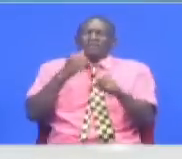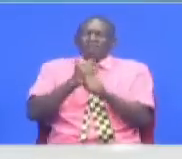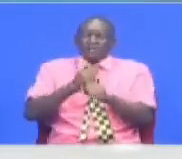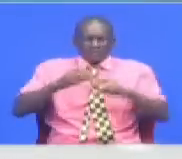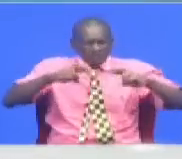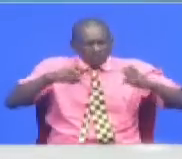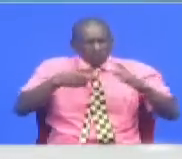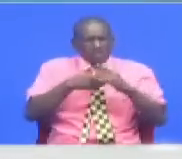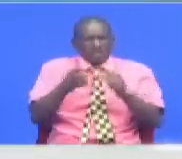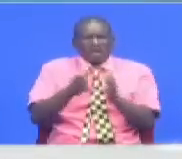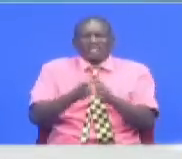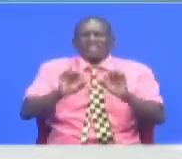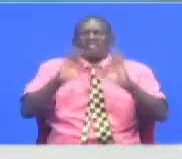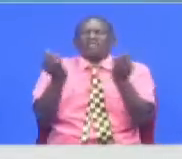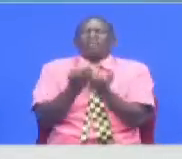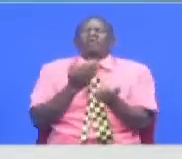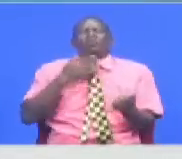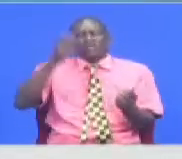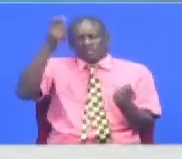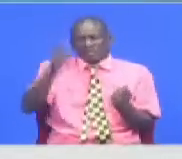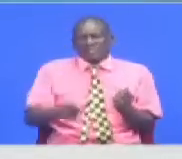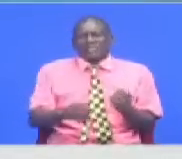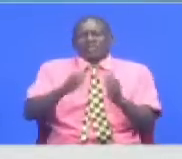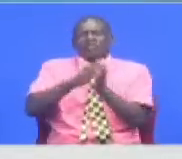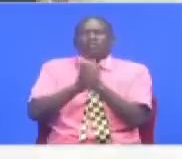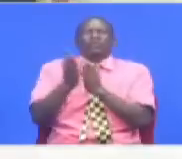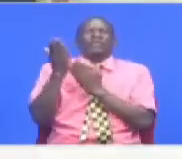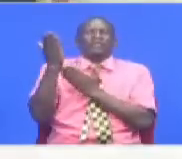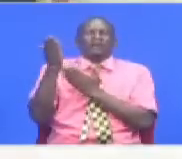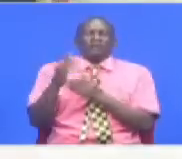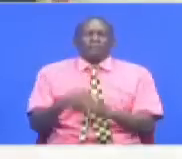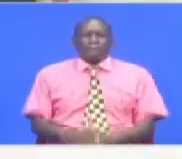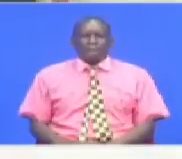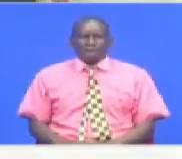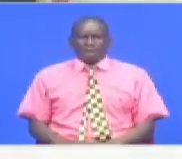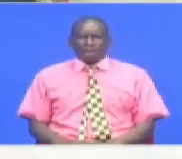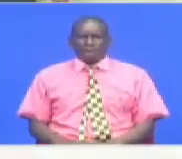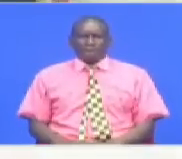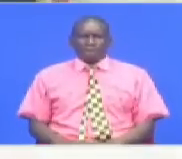calls for justice. Gina Kirori has that report.